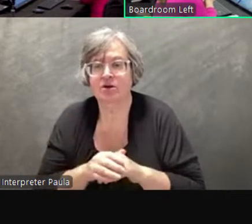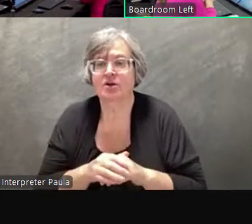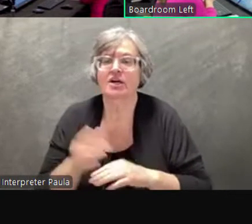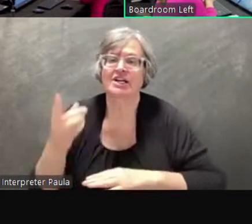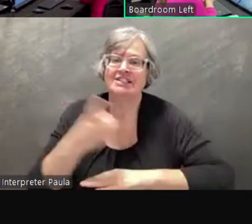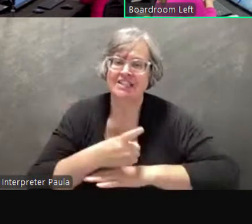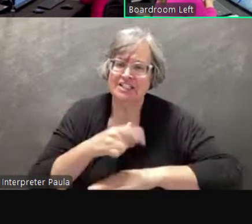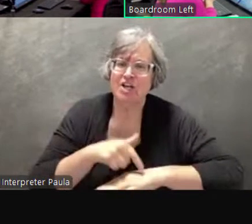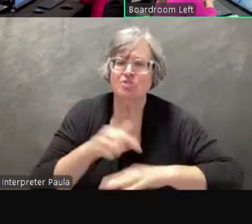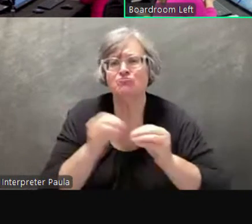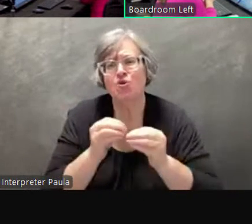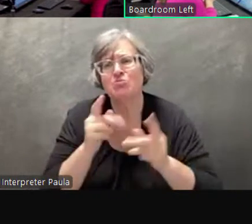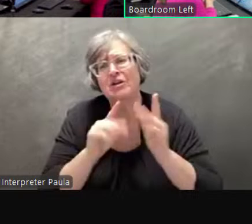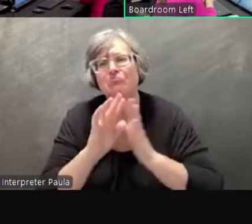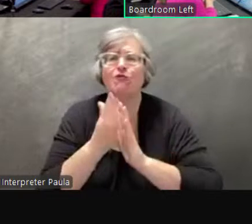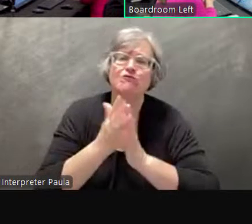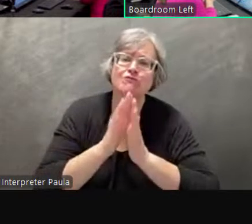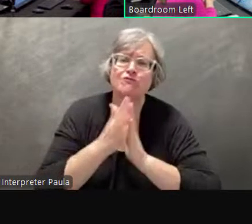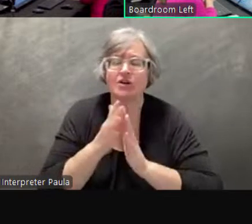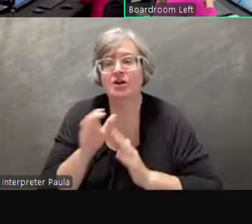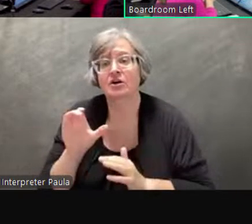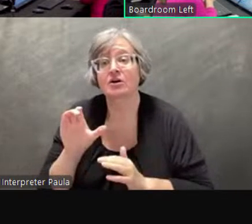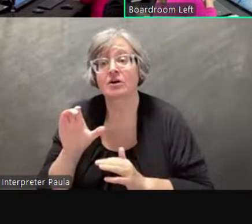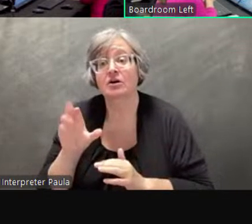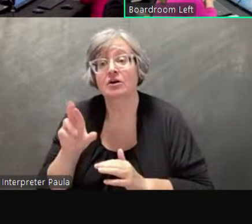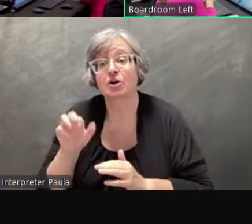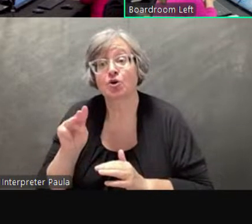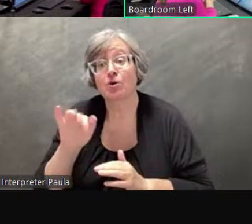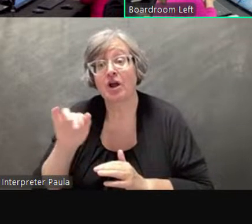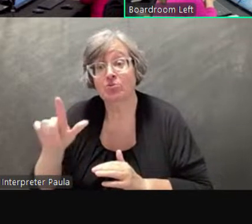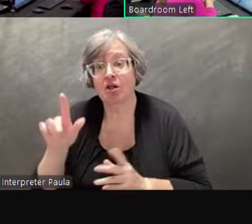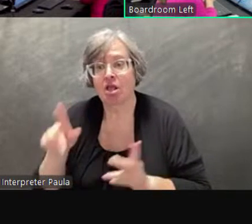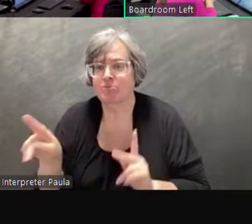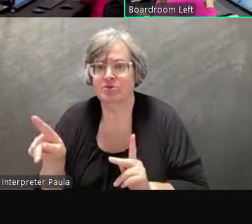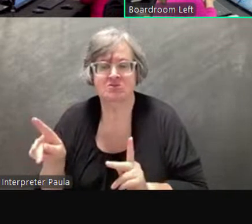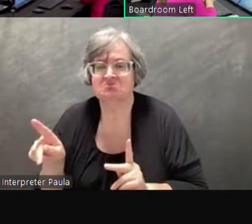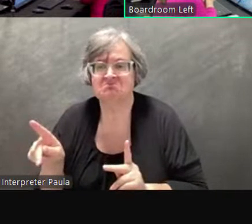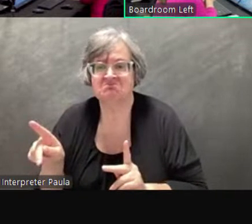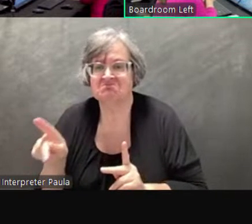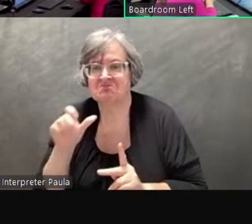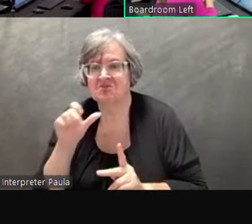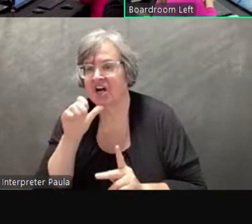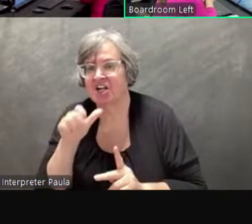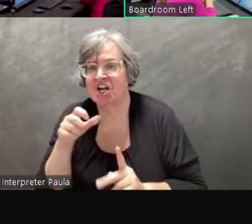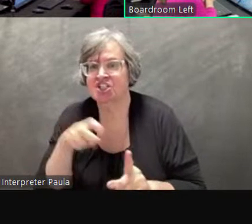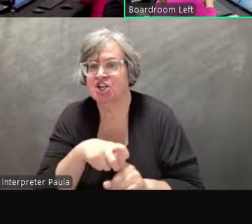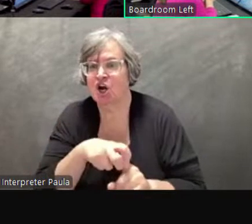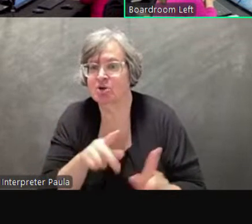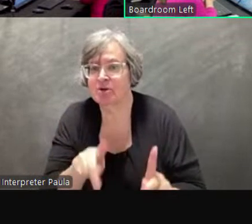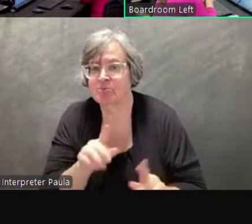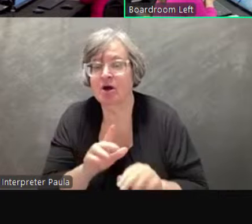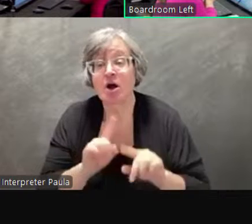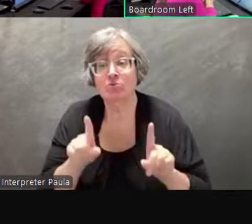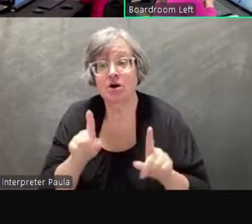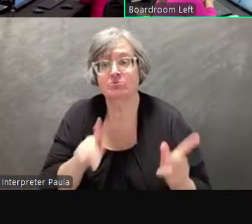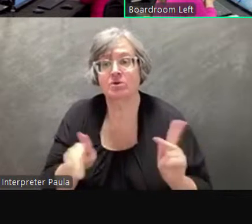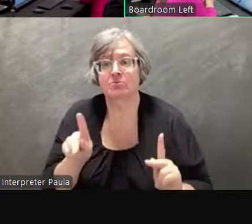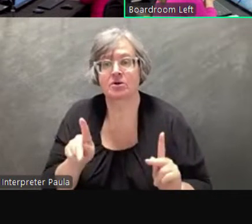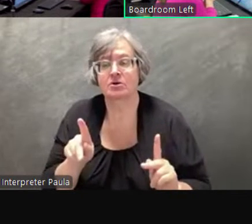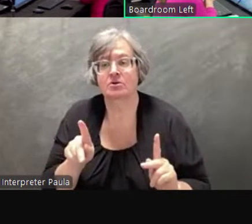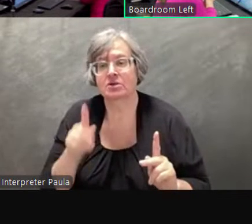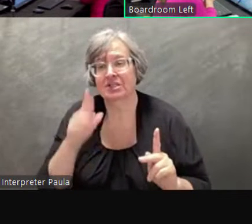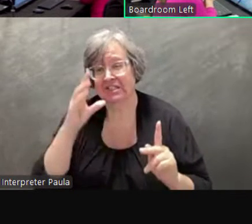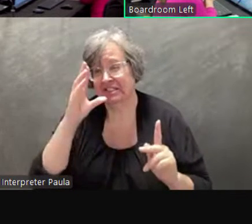probably more people. Criminals are probably less likely to target people. But those who are